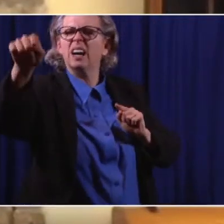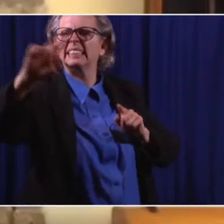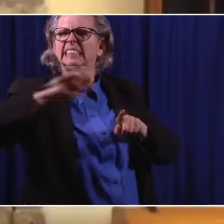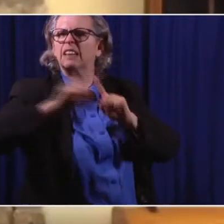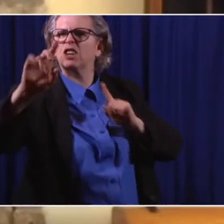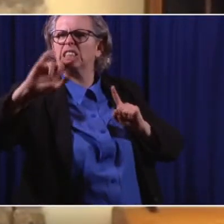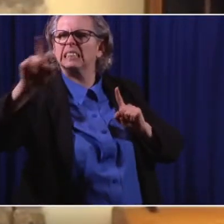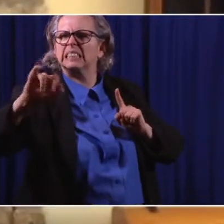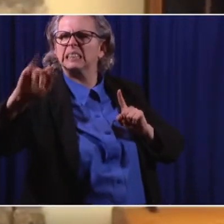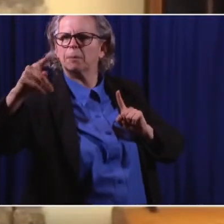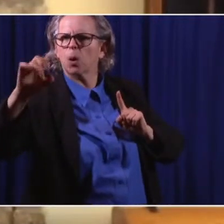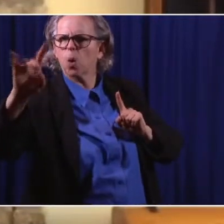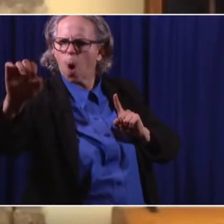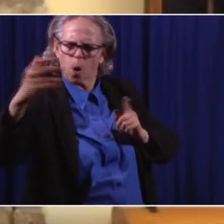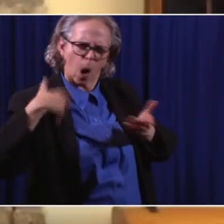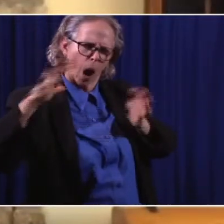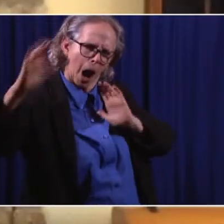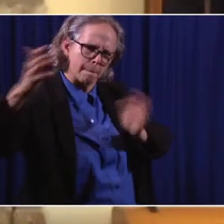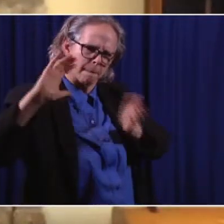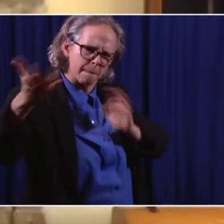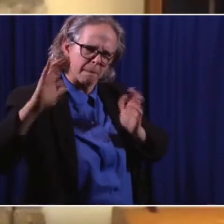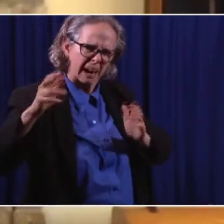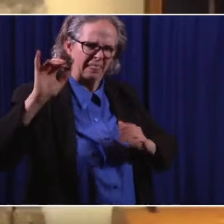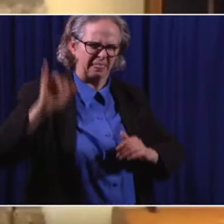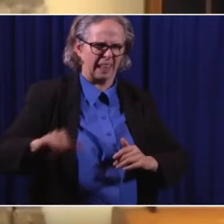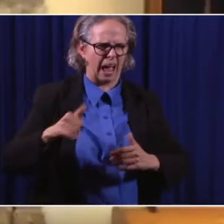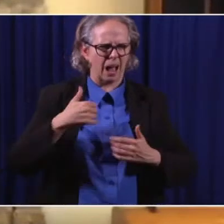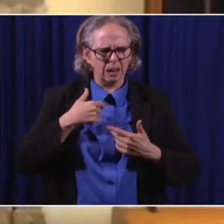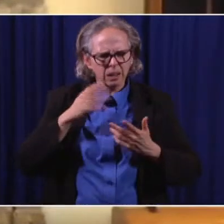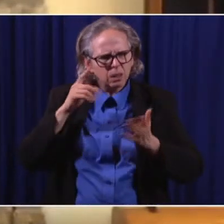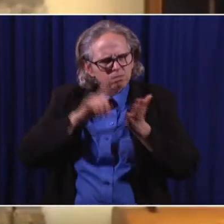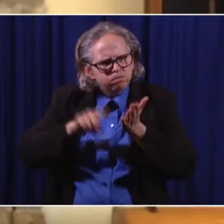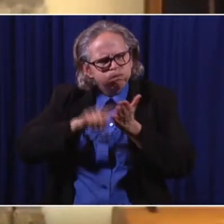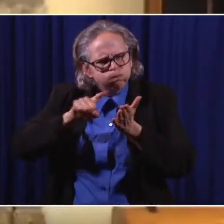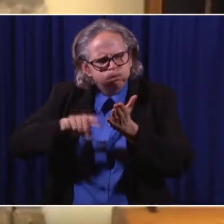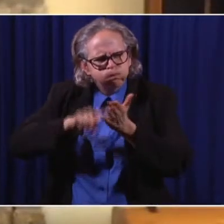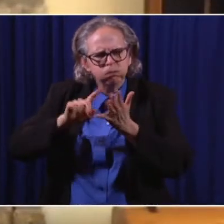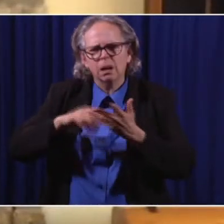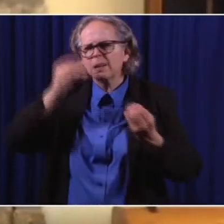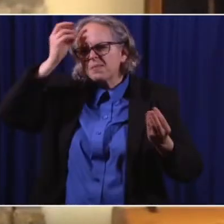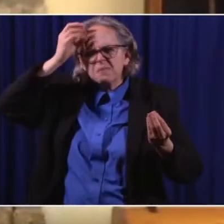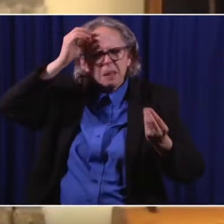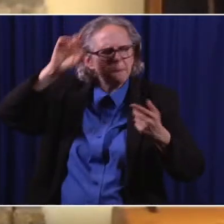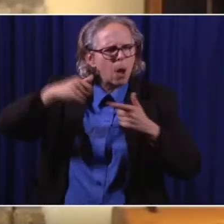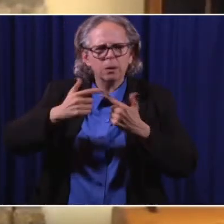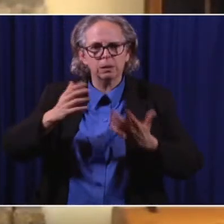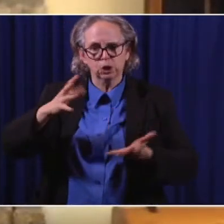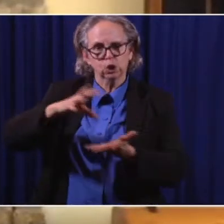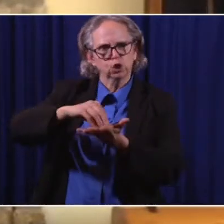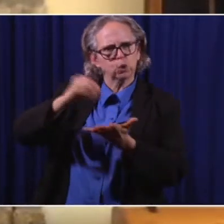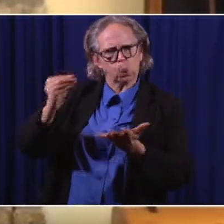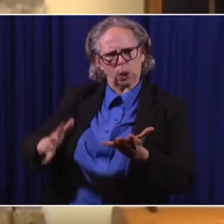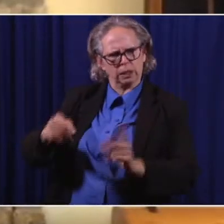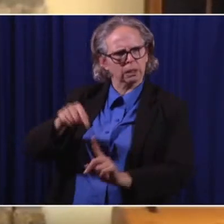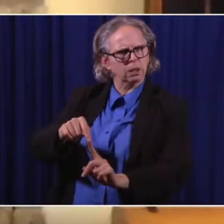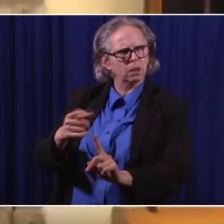everywhere. But I also would look at my students, and I would try to make a determination if I